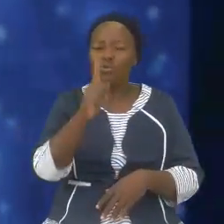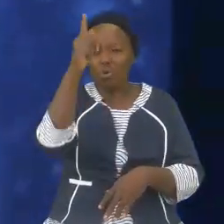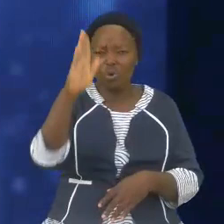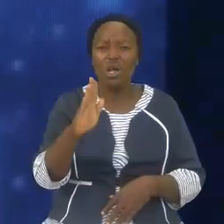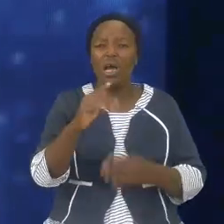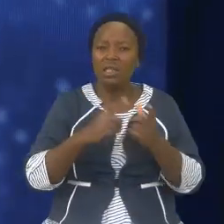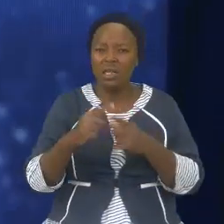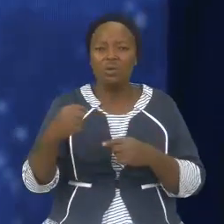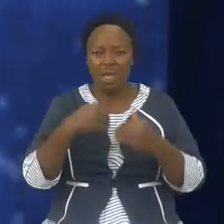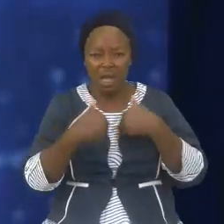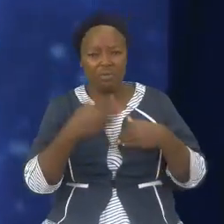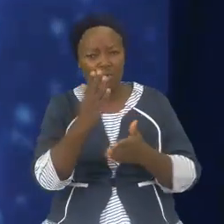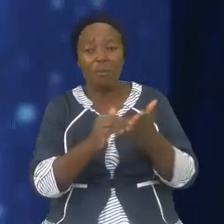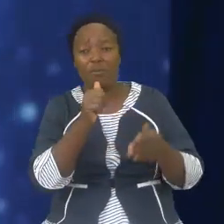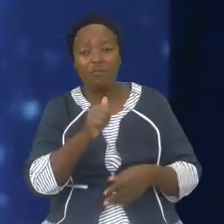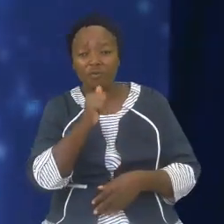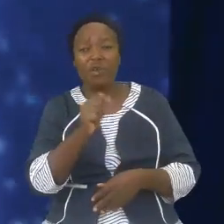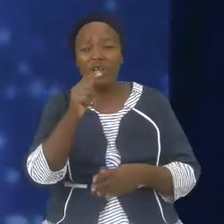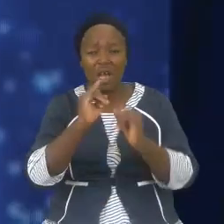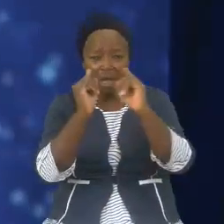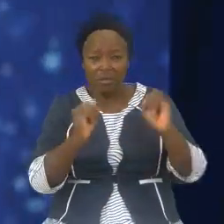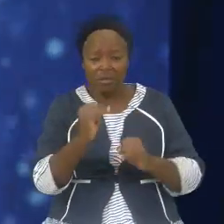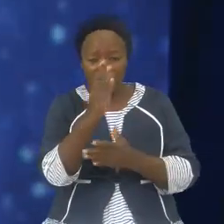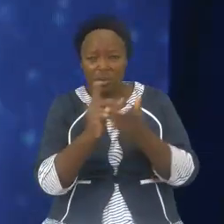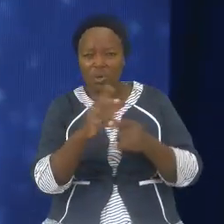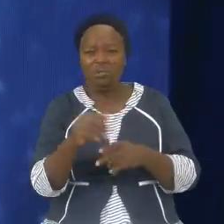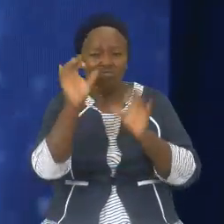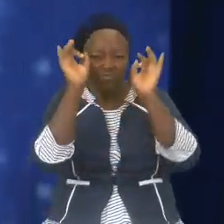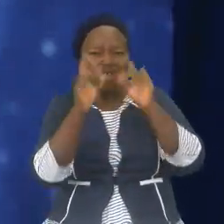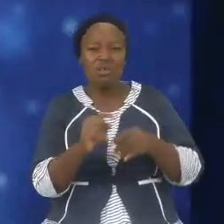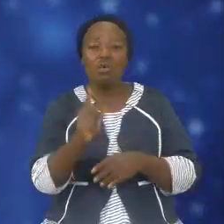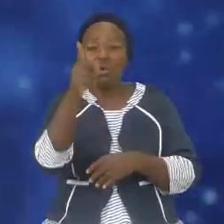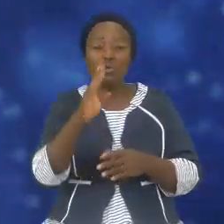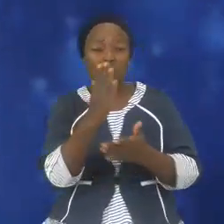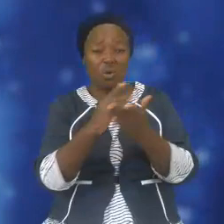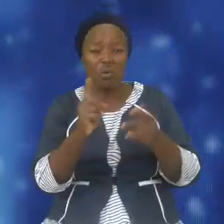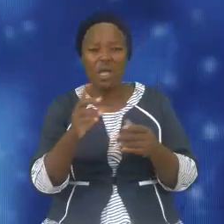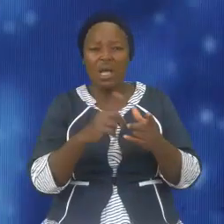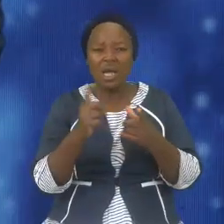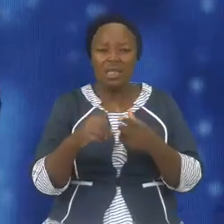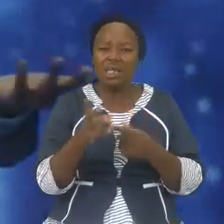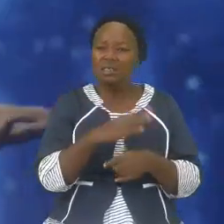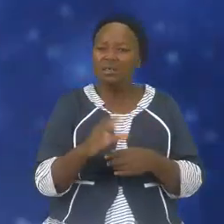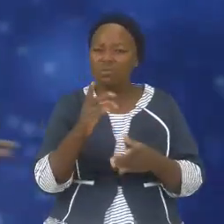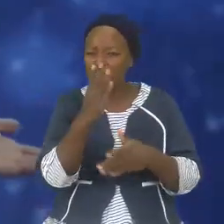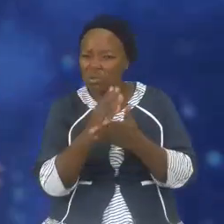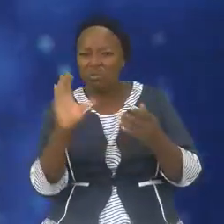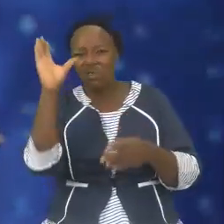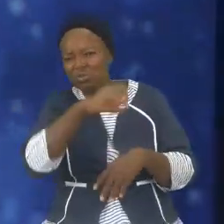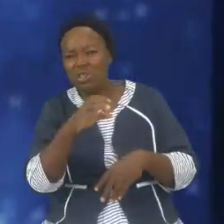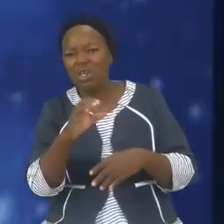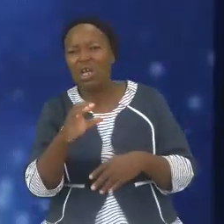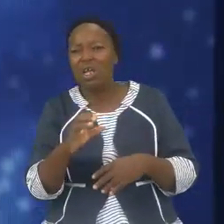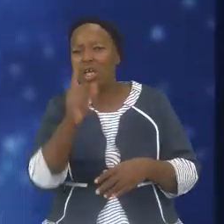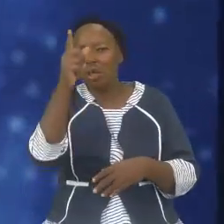had some private God somewhere, some strange God somewhere, some idolatrous God somewhere, the God and